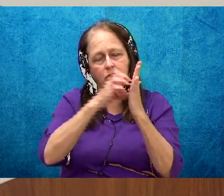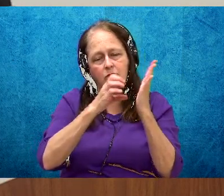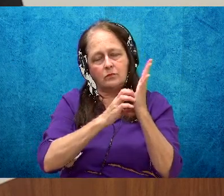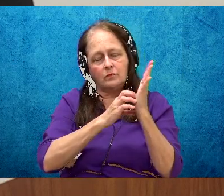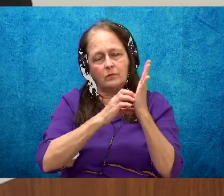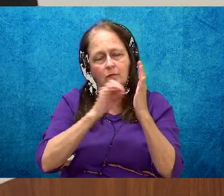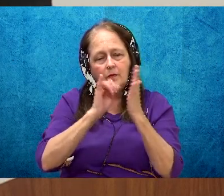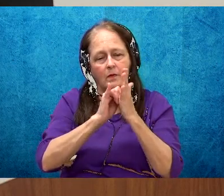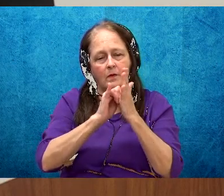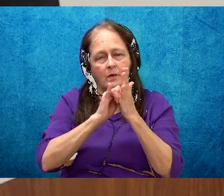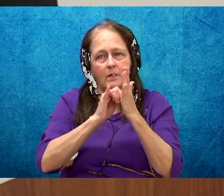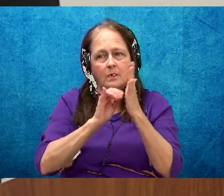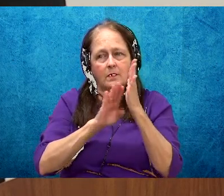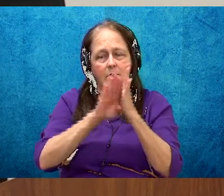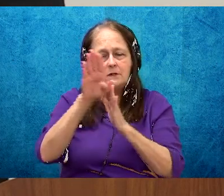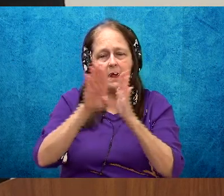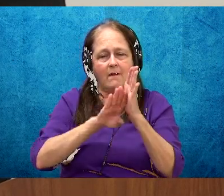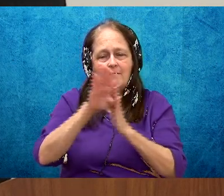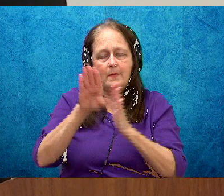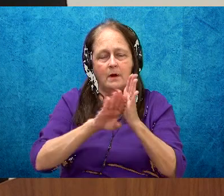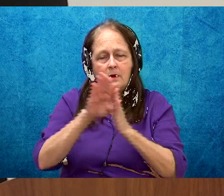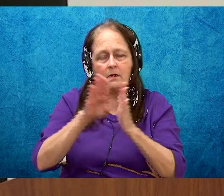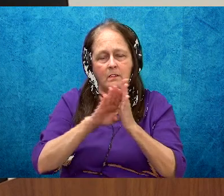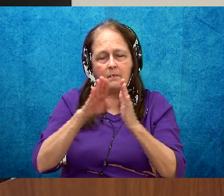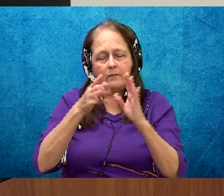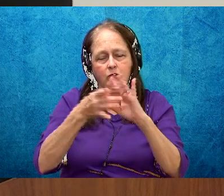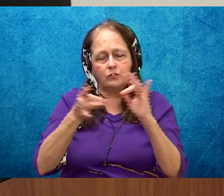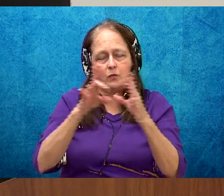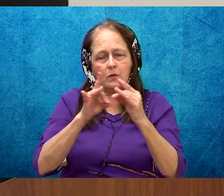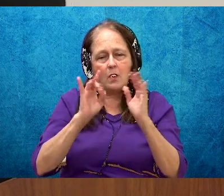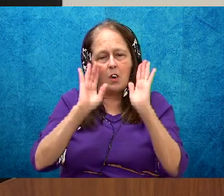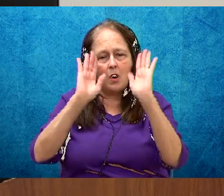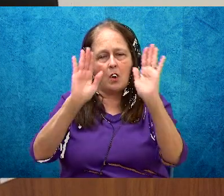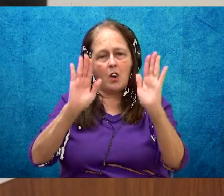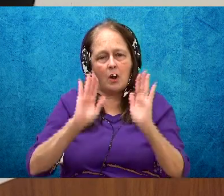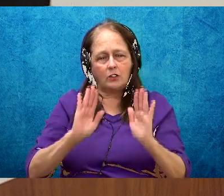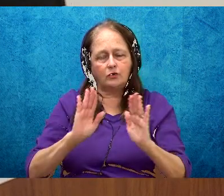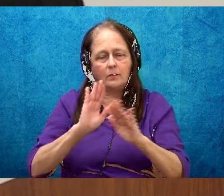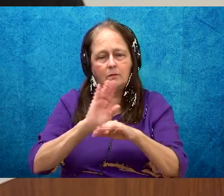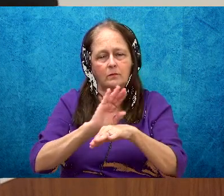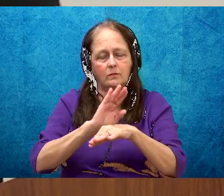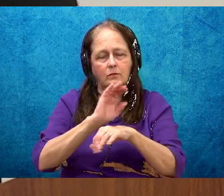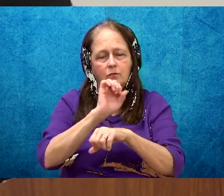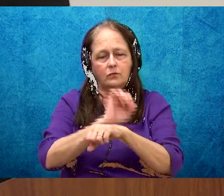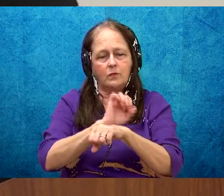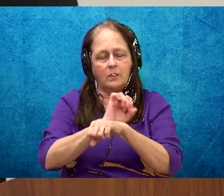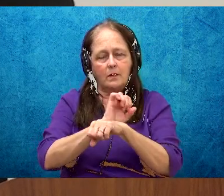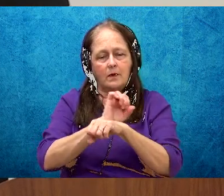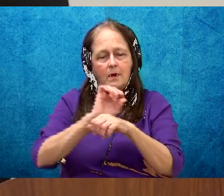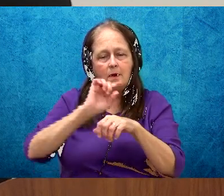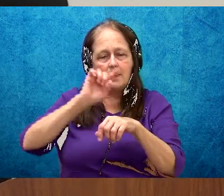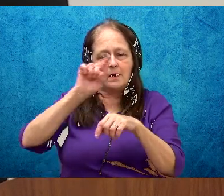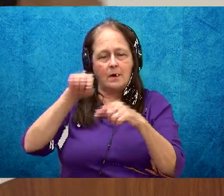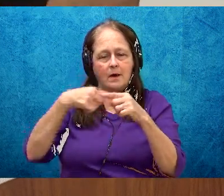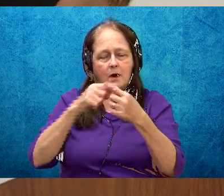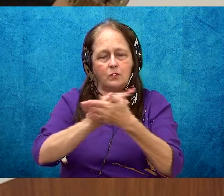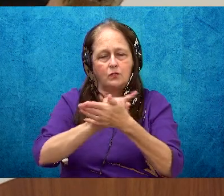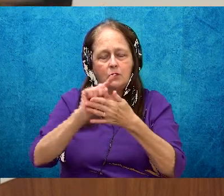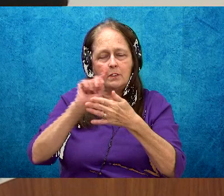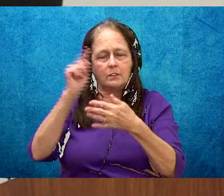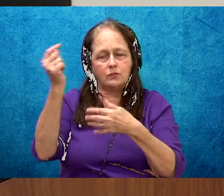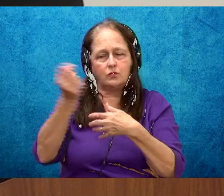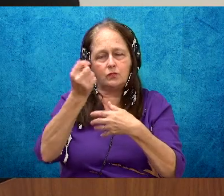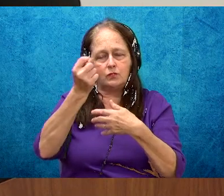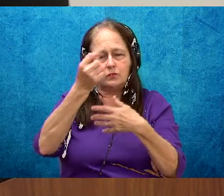contributes to the development of the text. You're doing an awesome job. Tune in next week, next Tuesday, same